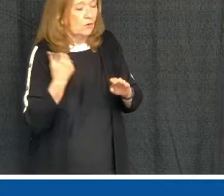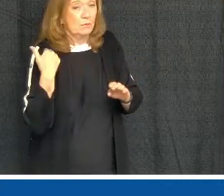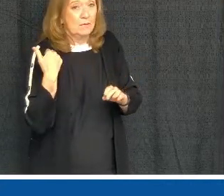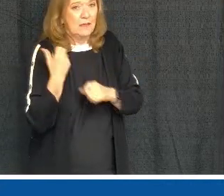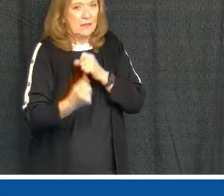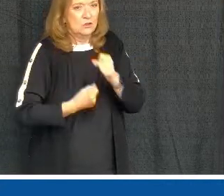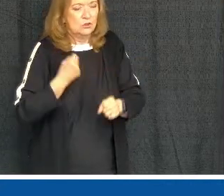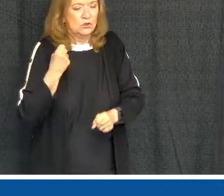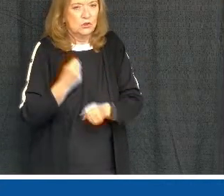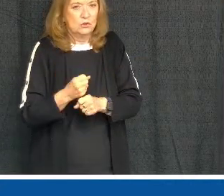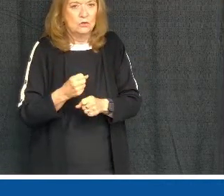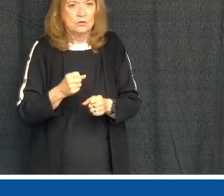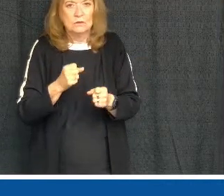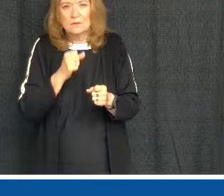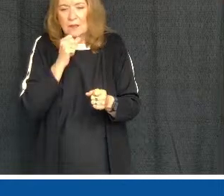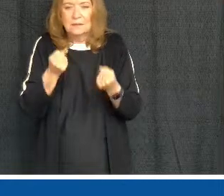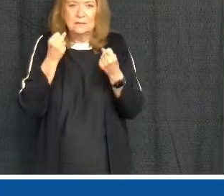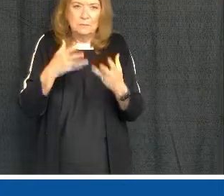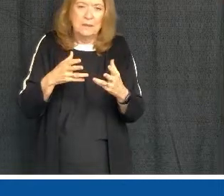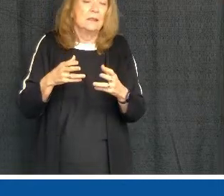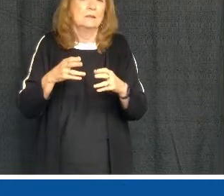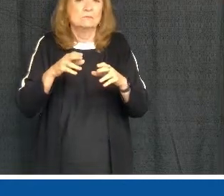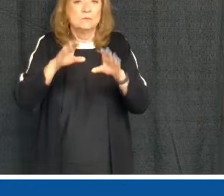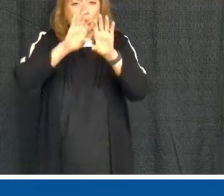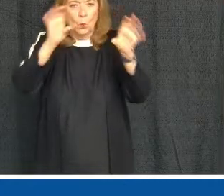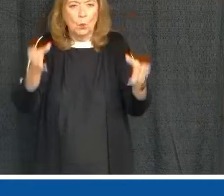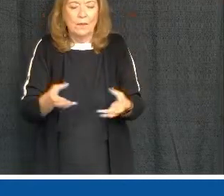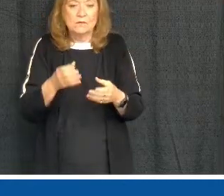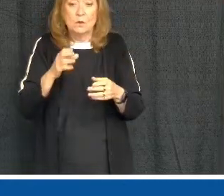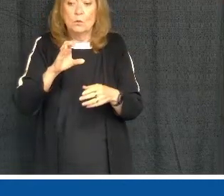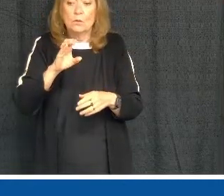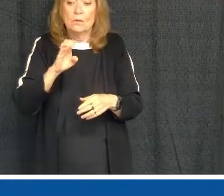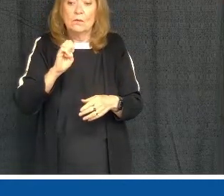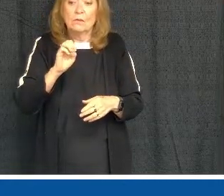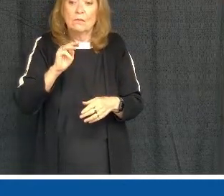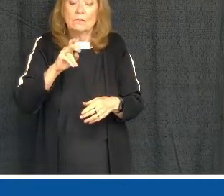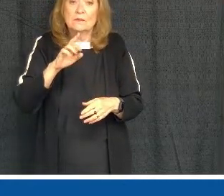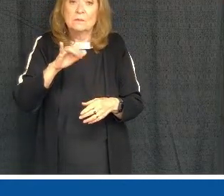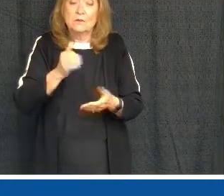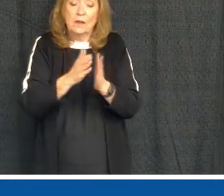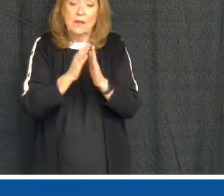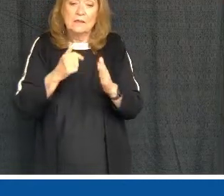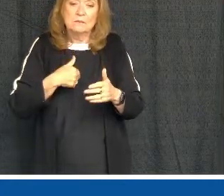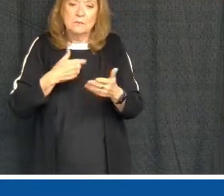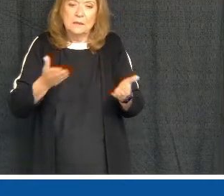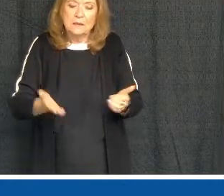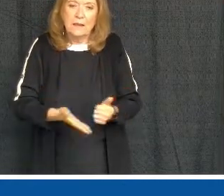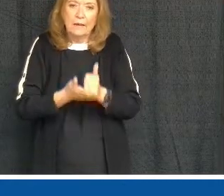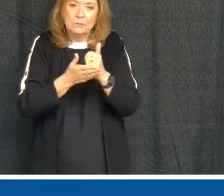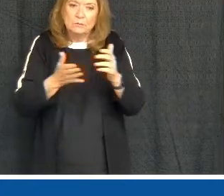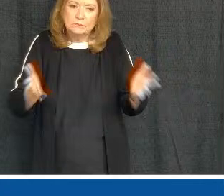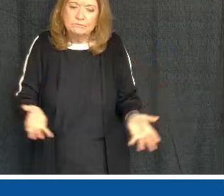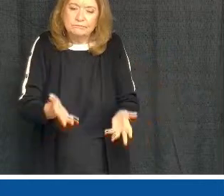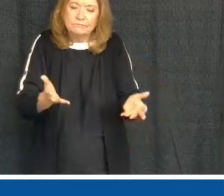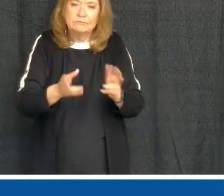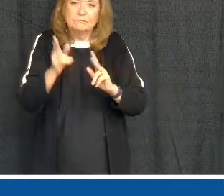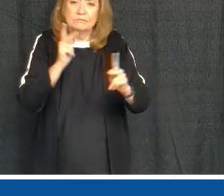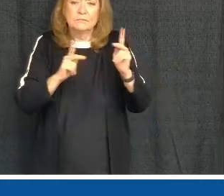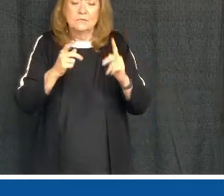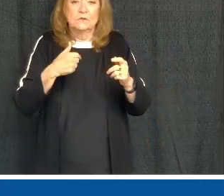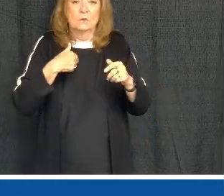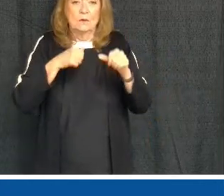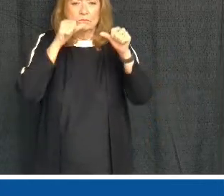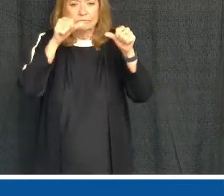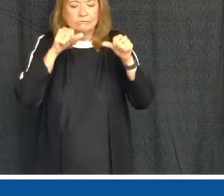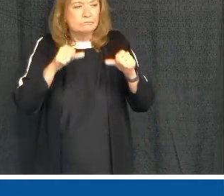years. And so the cemetery asked me to try to help push this out. I put a flyer at everybody's